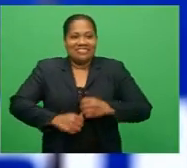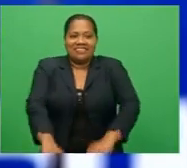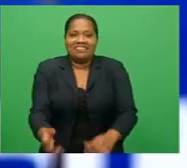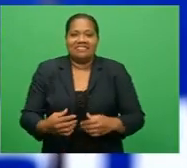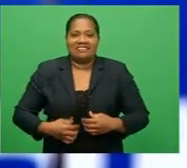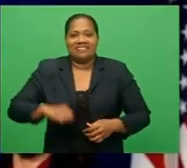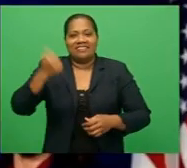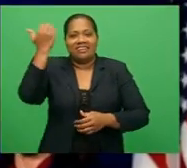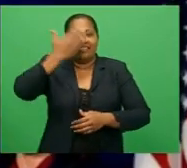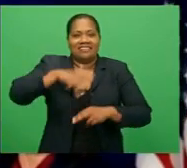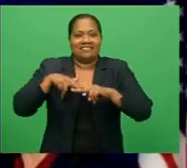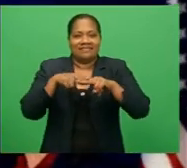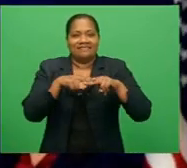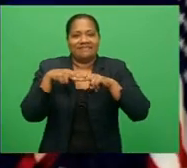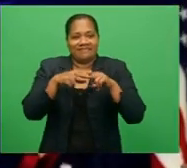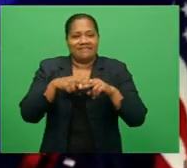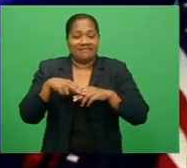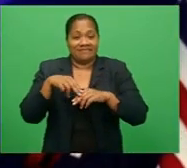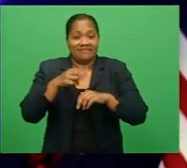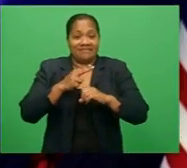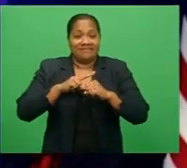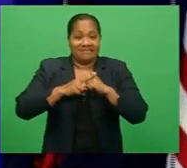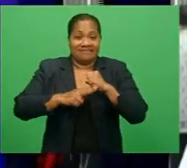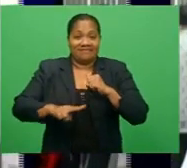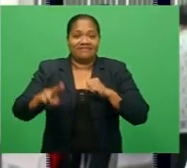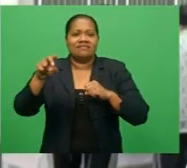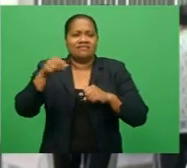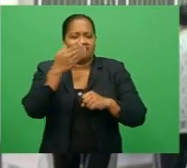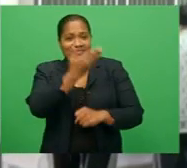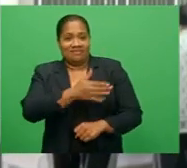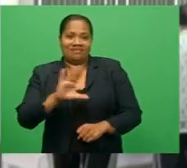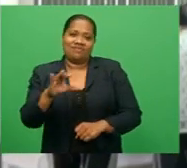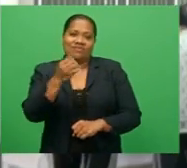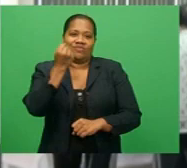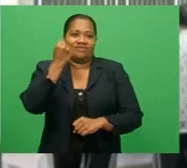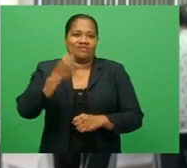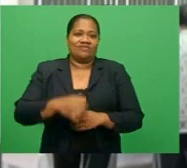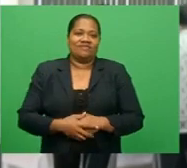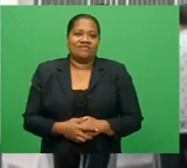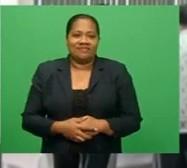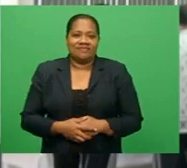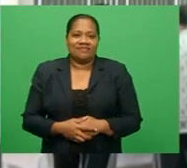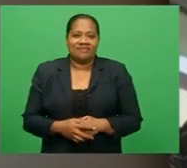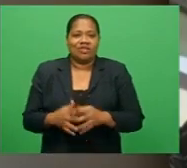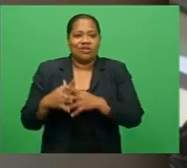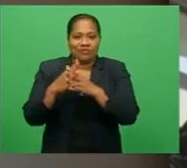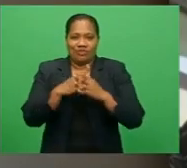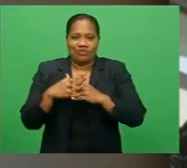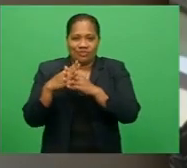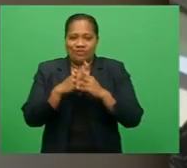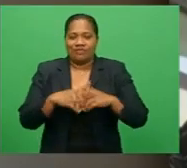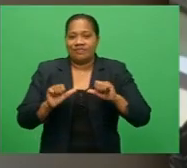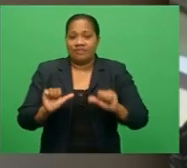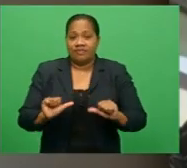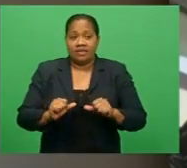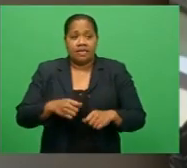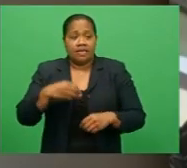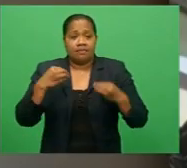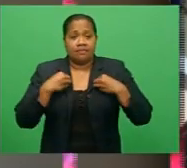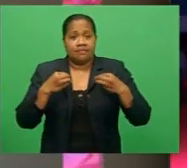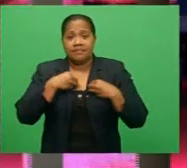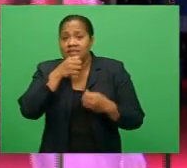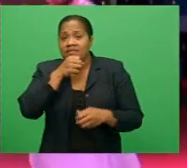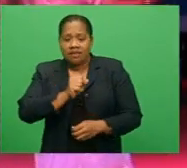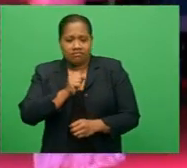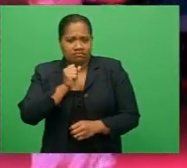Good evening, Fiji. In this bulletin, Biden wins battle to become 46th U.S. president. Businessman threatens legal action